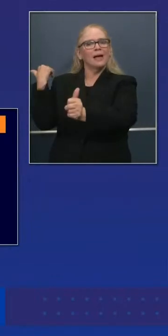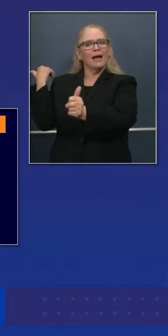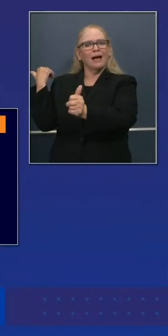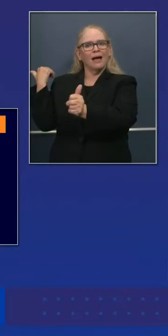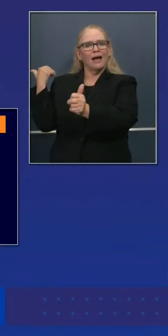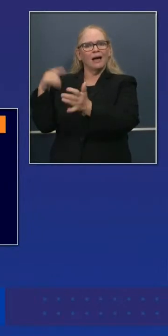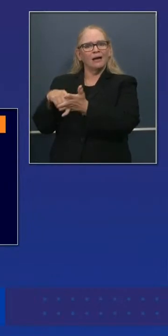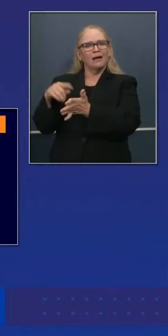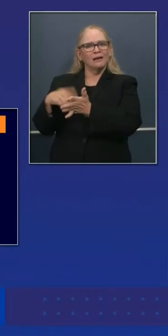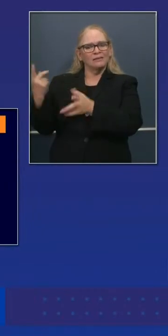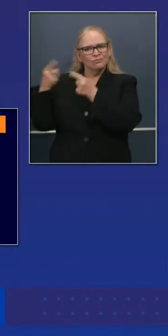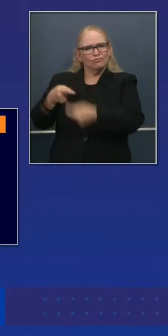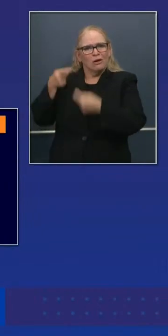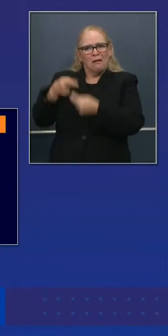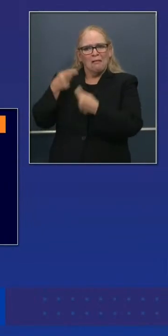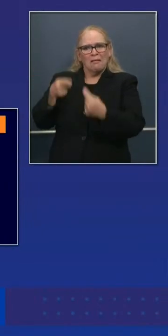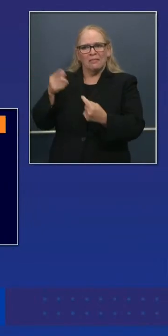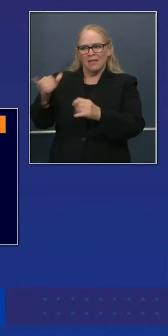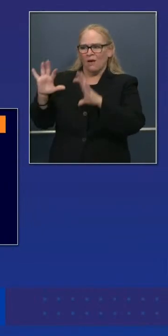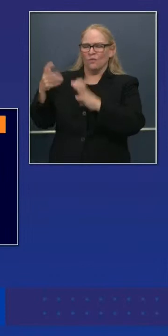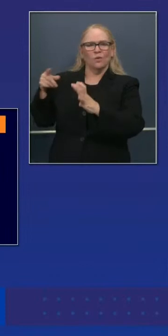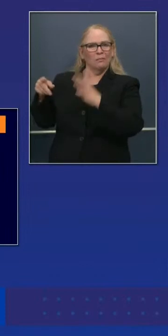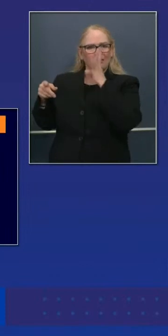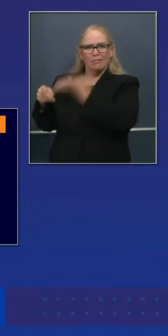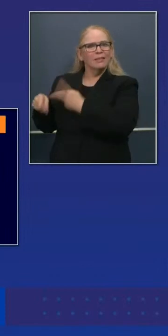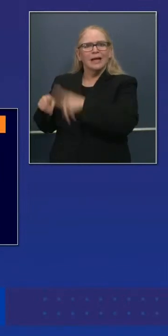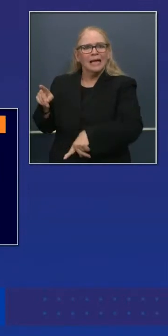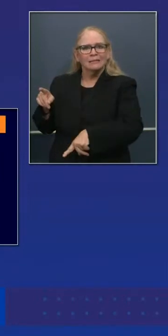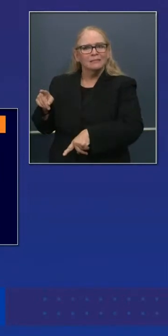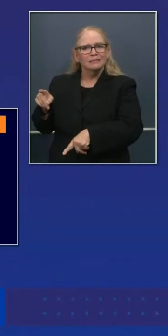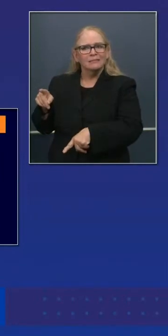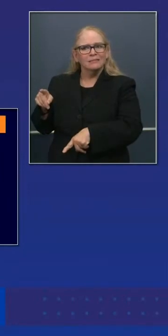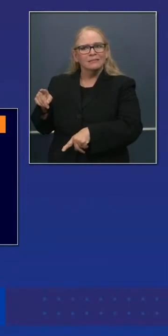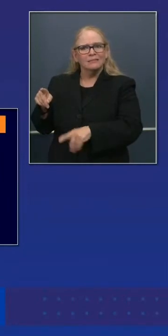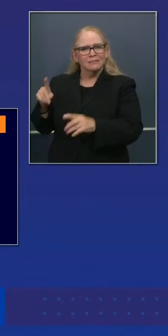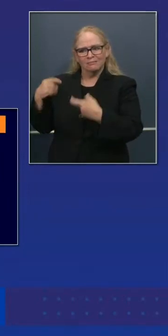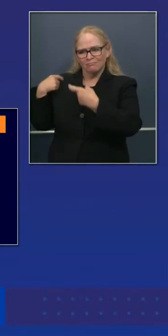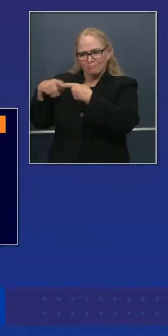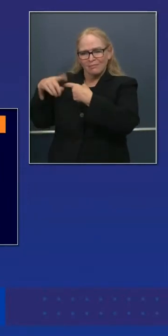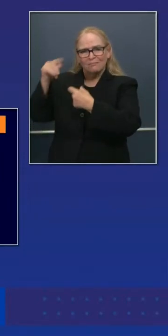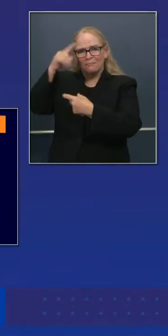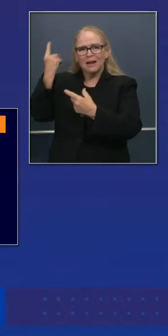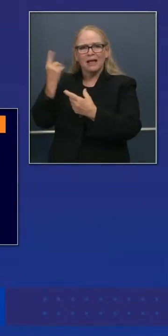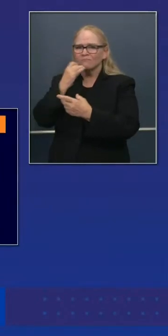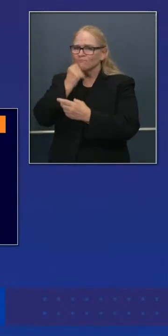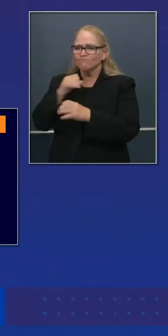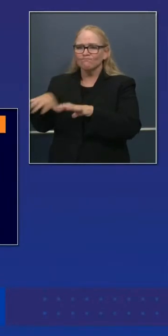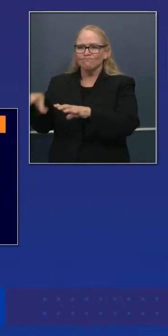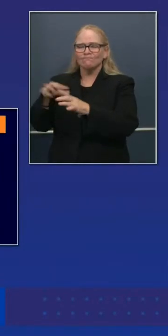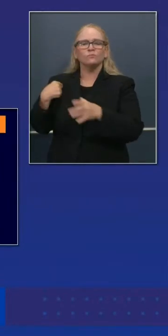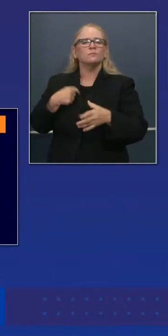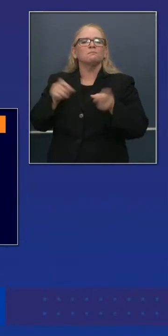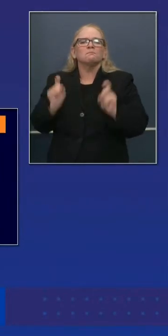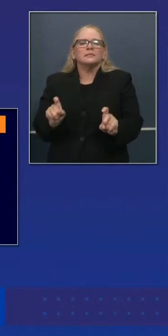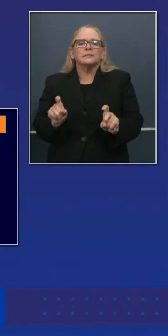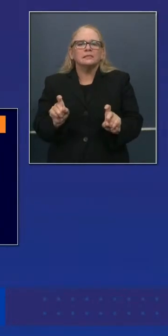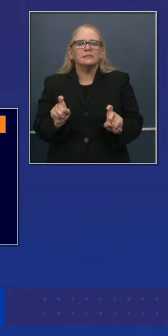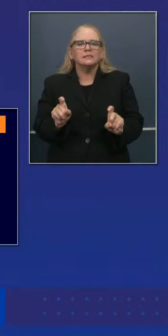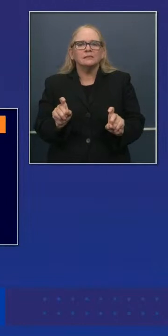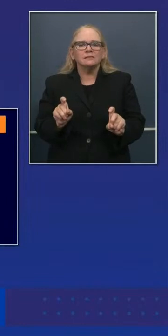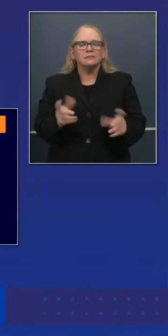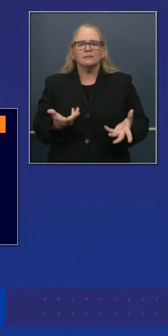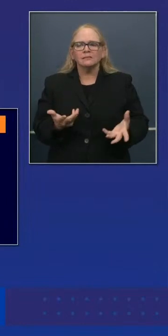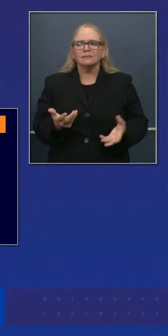So when we talk about the issue of evictions, we need to consider this very